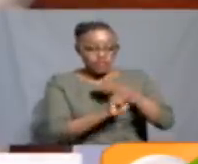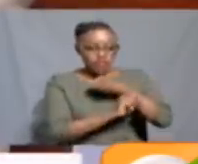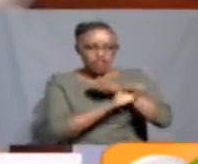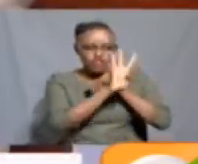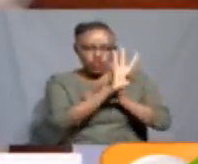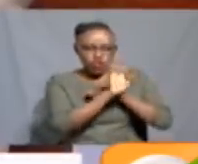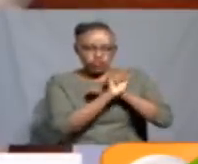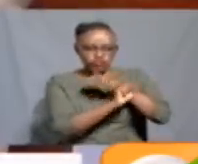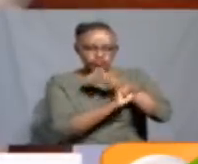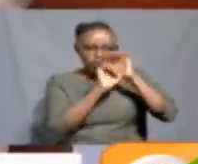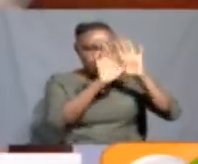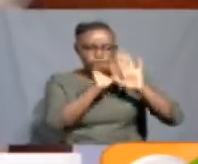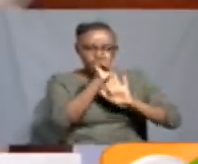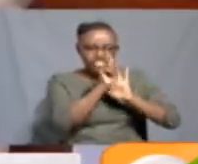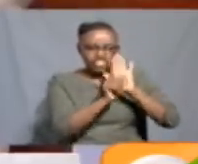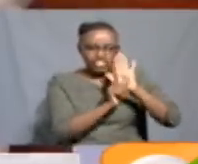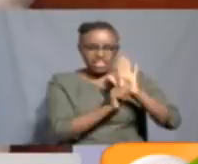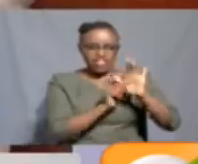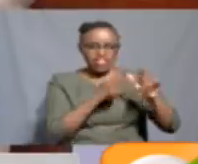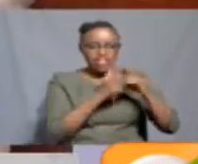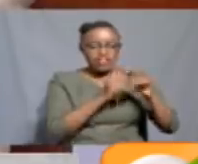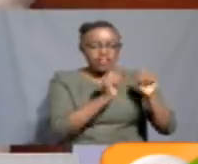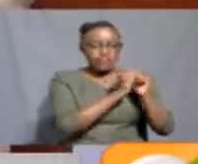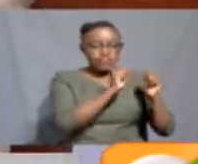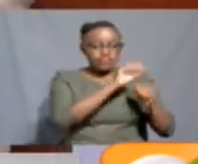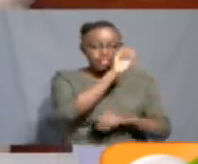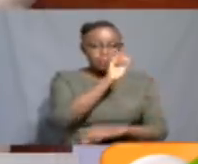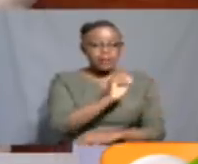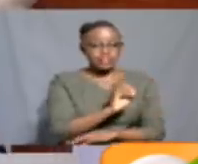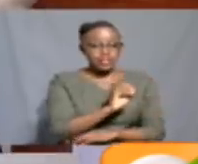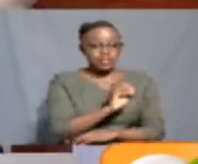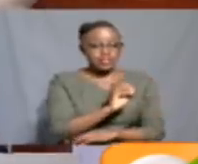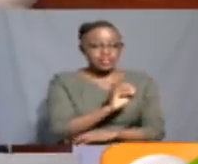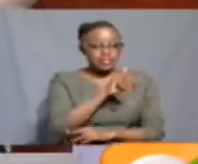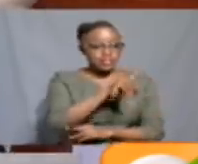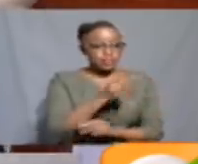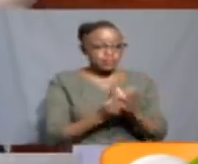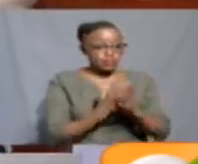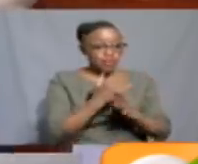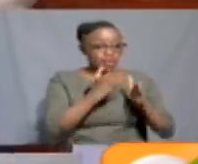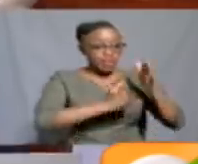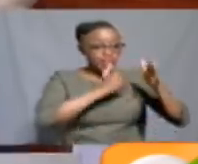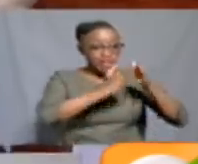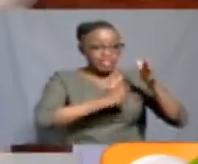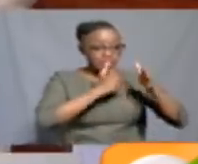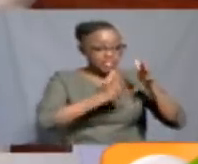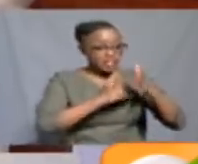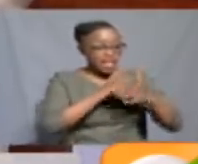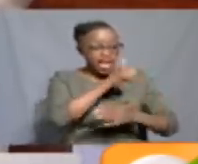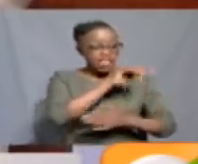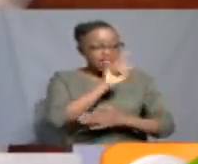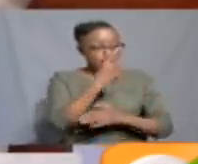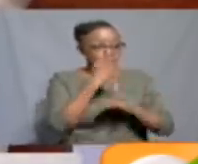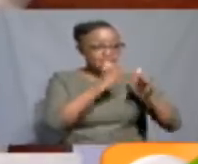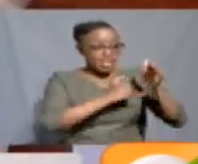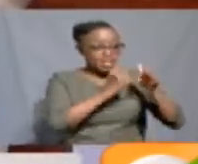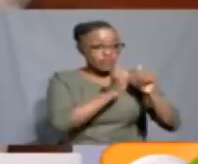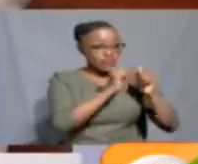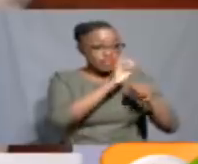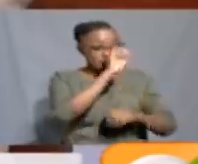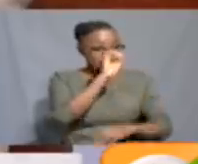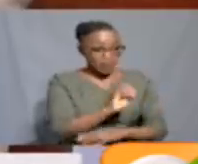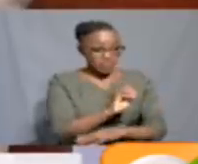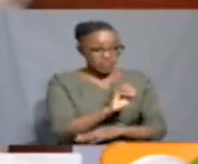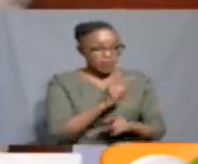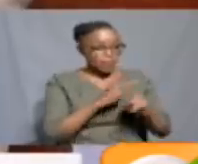four pillars, yeah. Then we should be growing at 15%. Double digits. Industry, double digits. Yeah. And